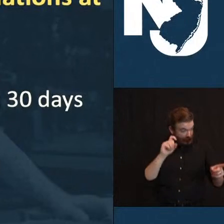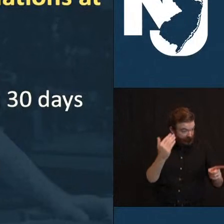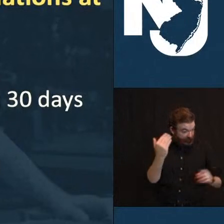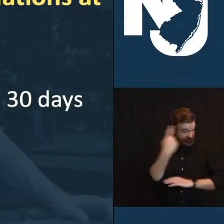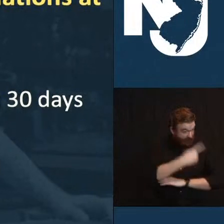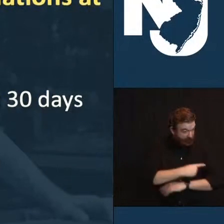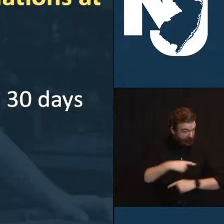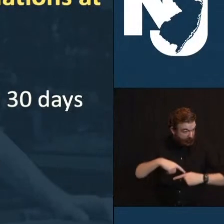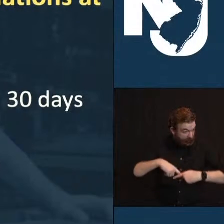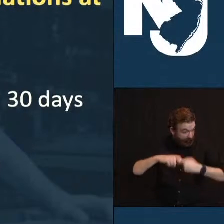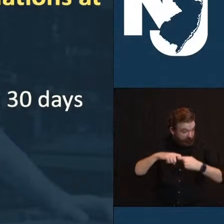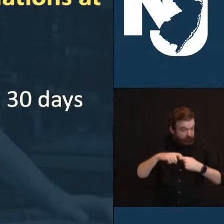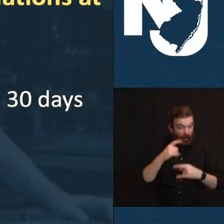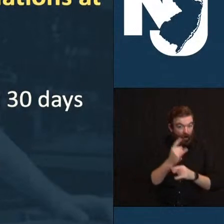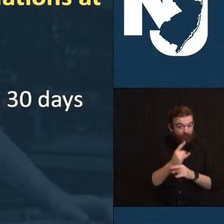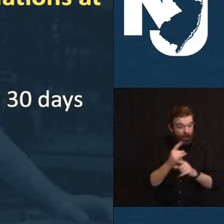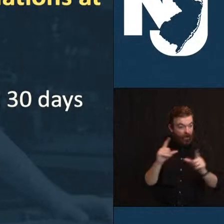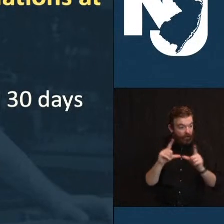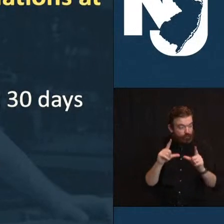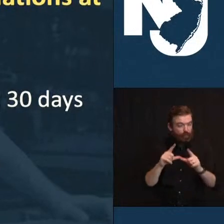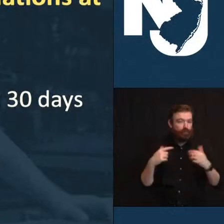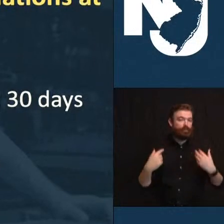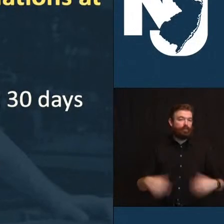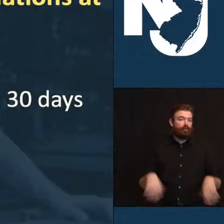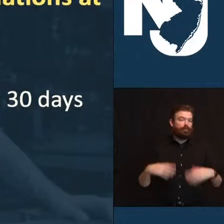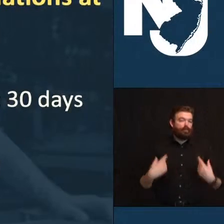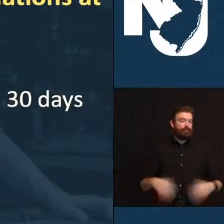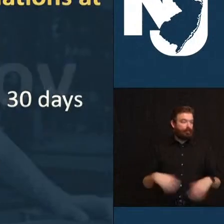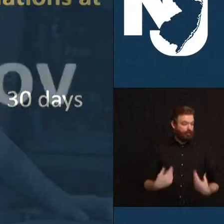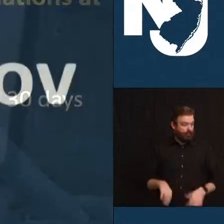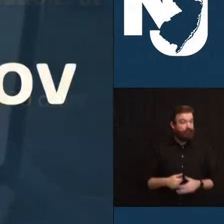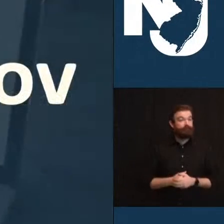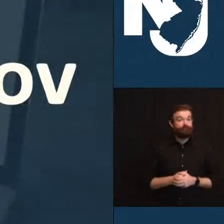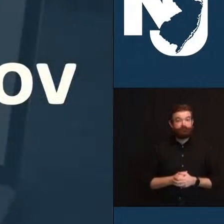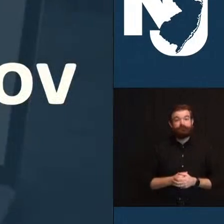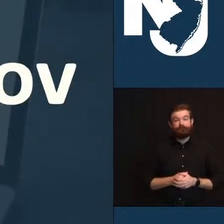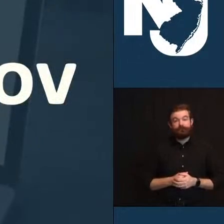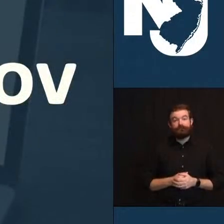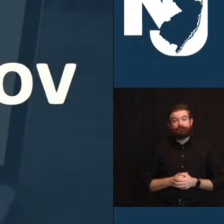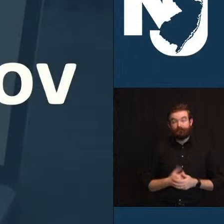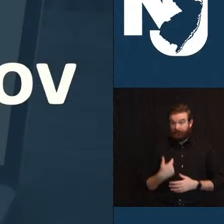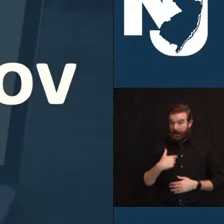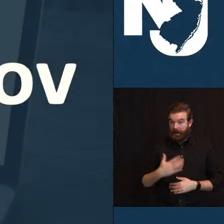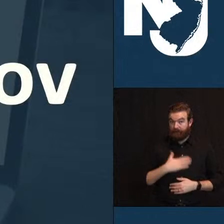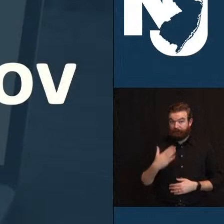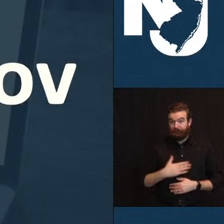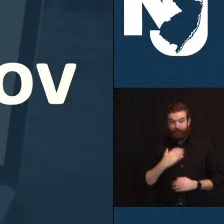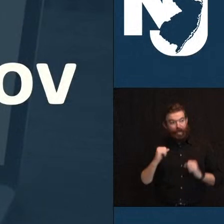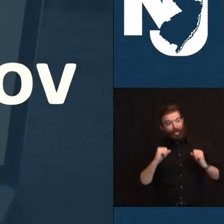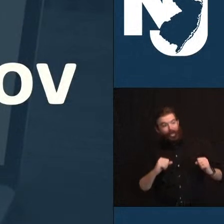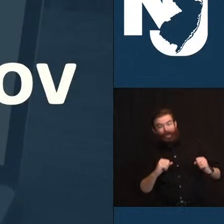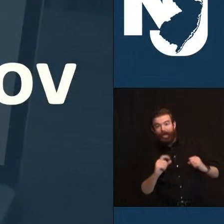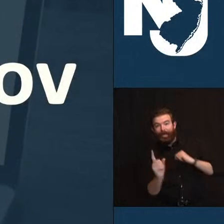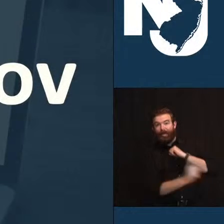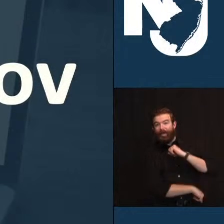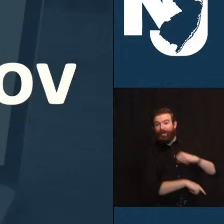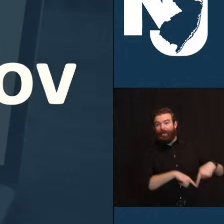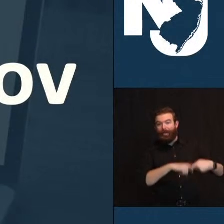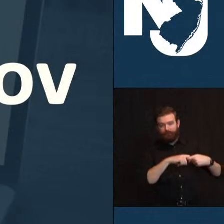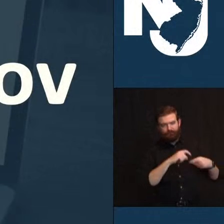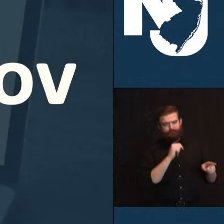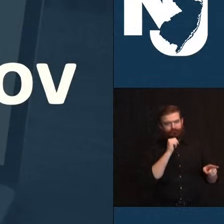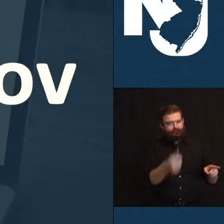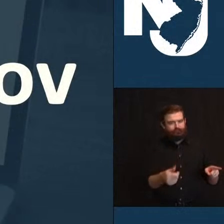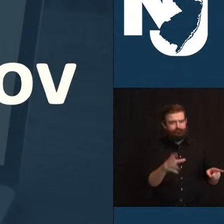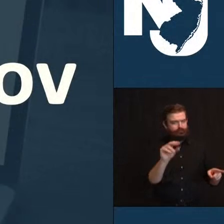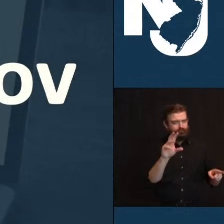115-day suspension of liquor license. It, by the way, gives me no pleasure, any of us, any pleasure to file these charges. It's the last thing, frankly,